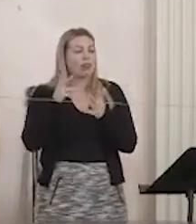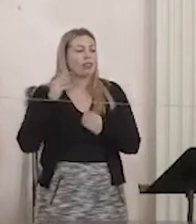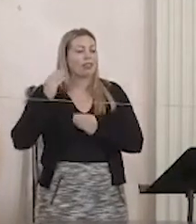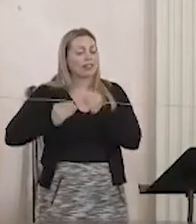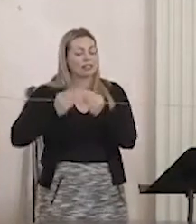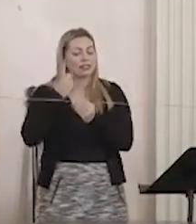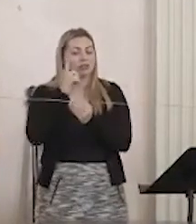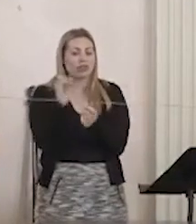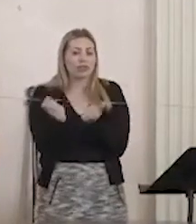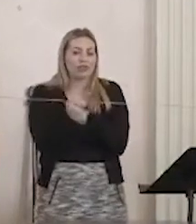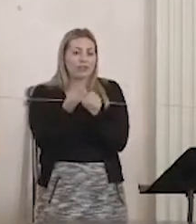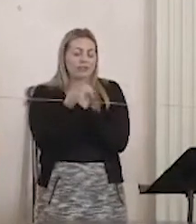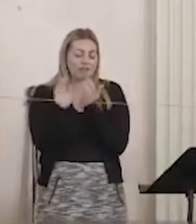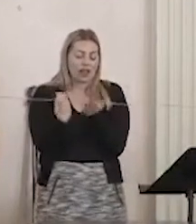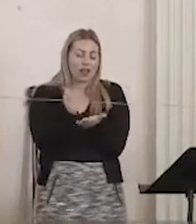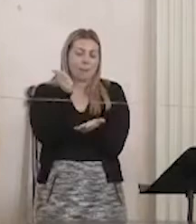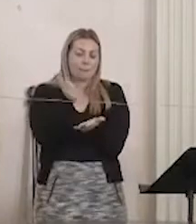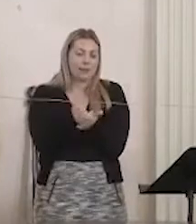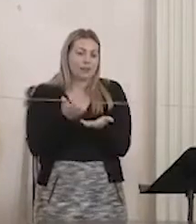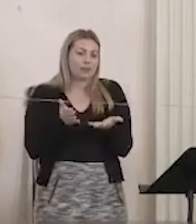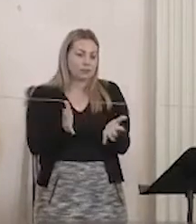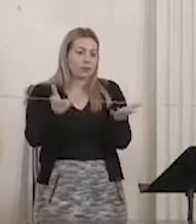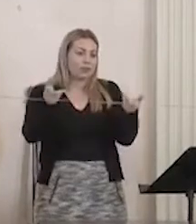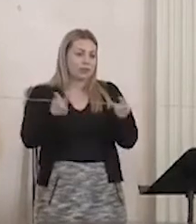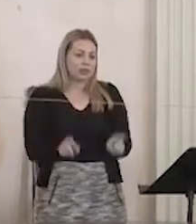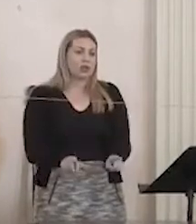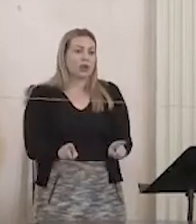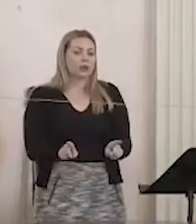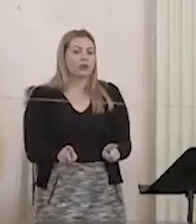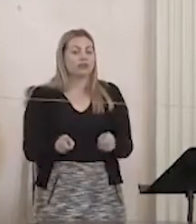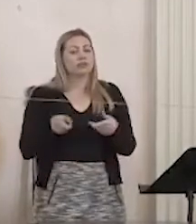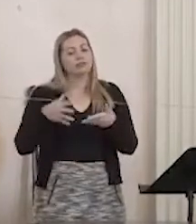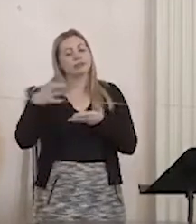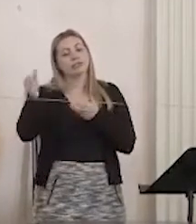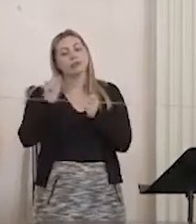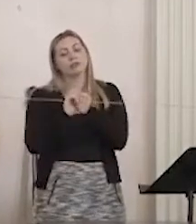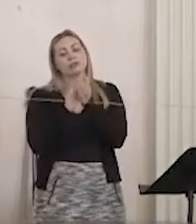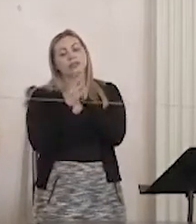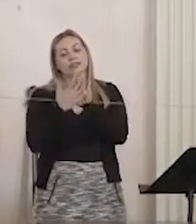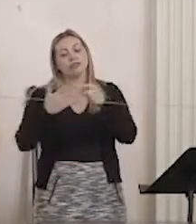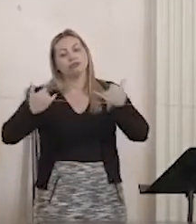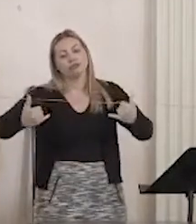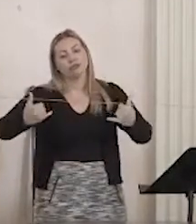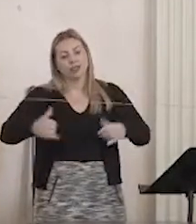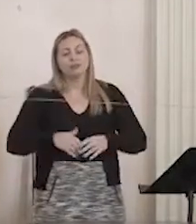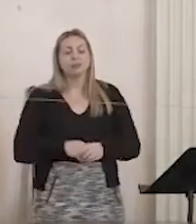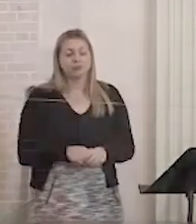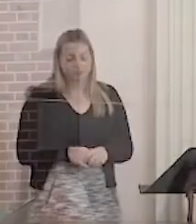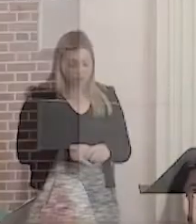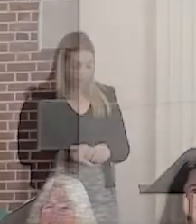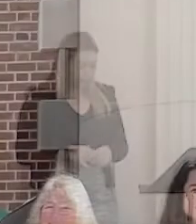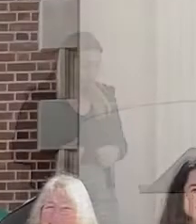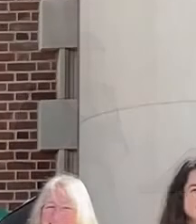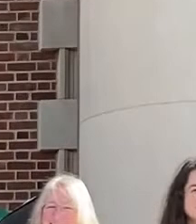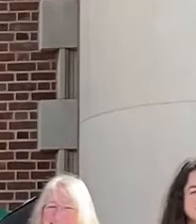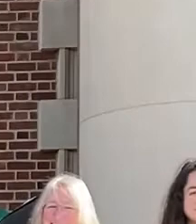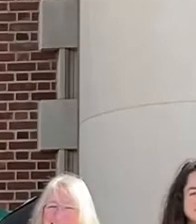love. Amen. May it be so. Go in peace this day.